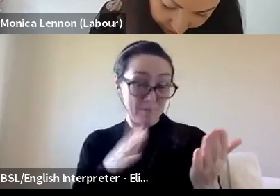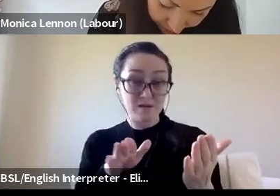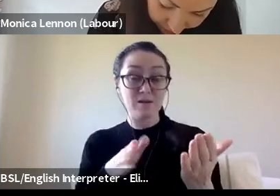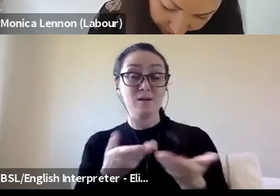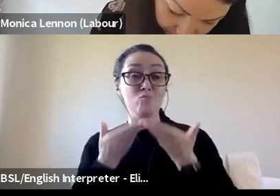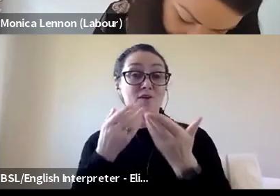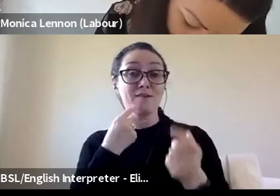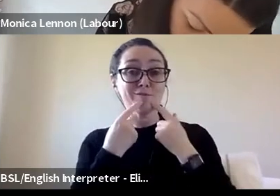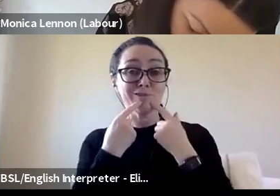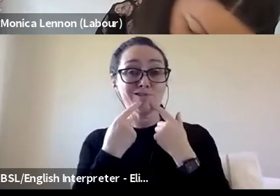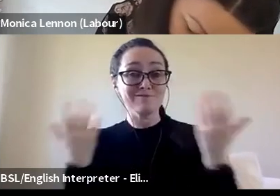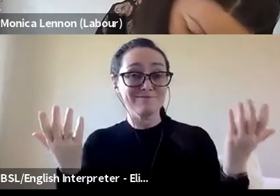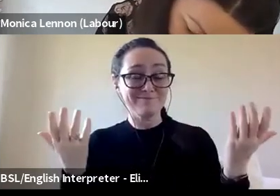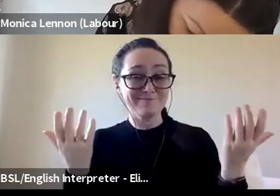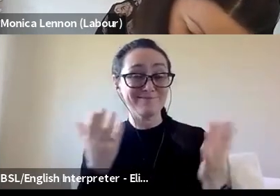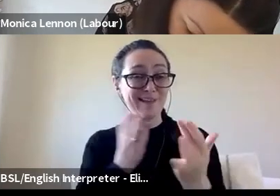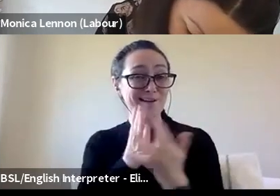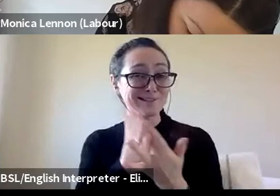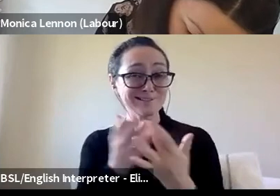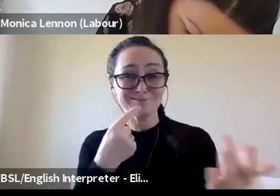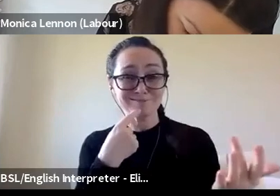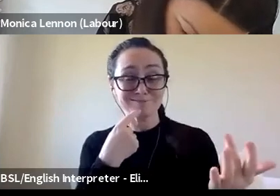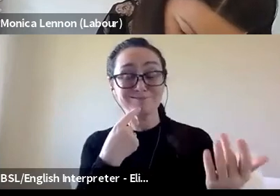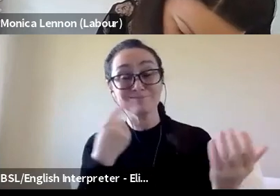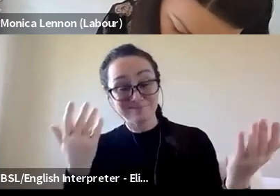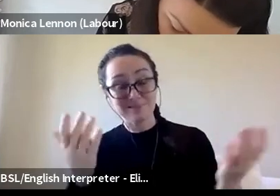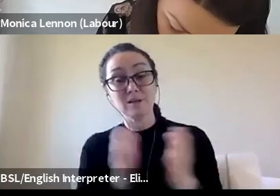people should vote for us, well, many of you will know what I mean when I